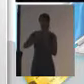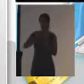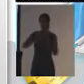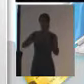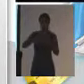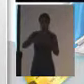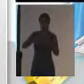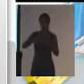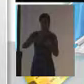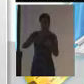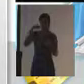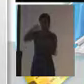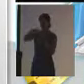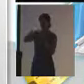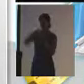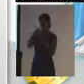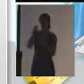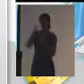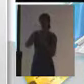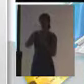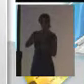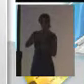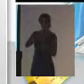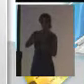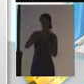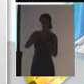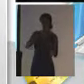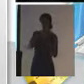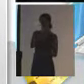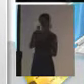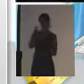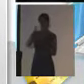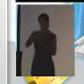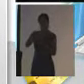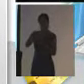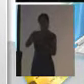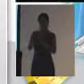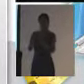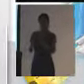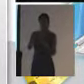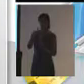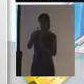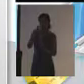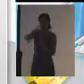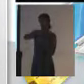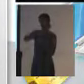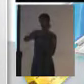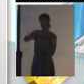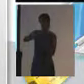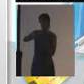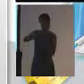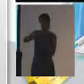servo motors to the joints. We needed to include a servo motor controller. We also had